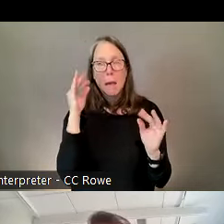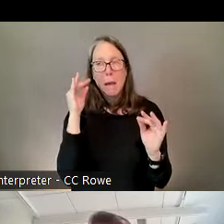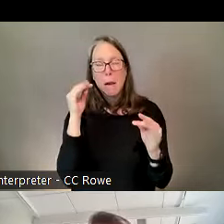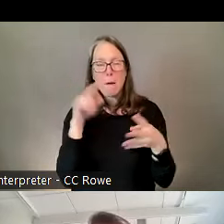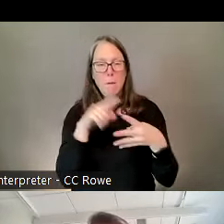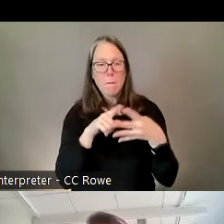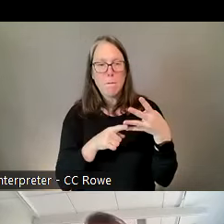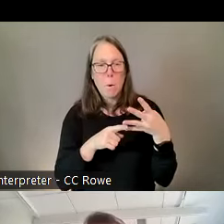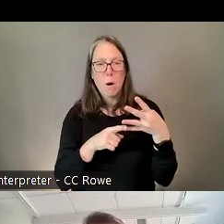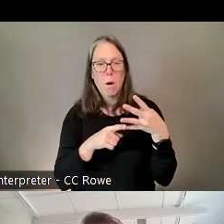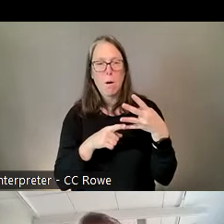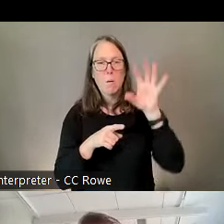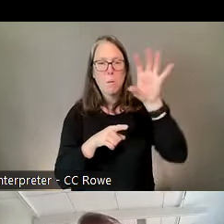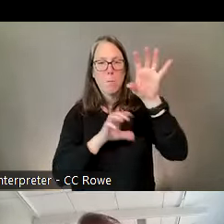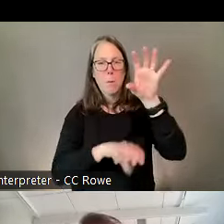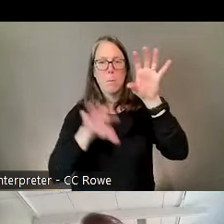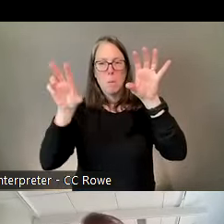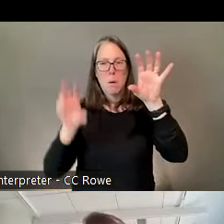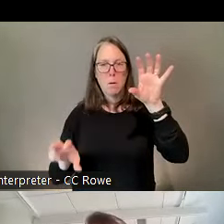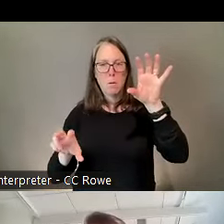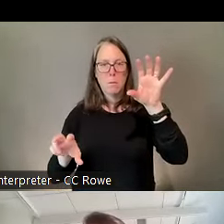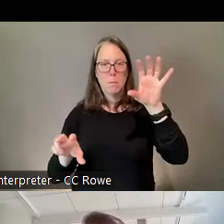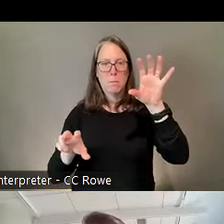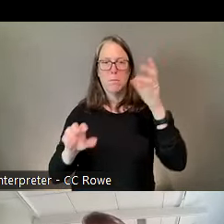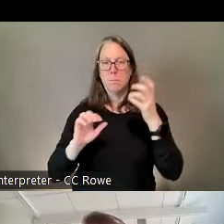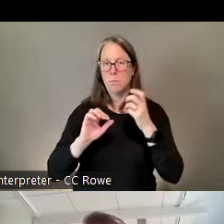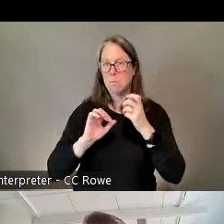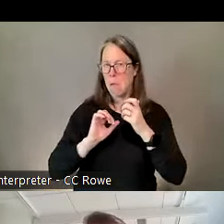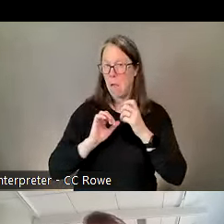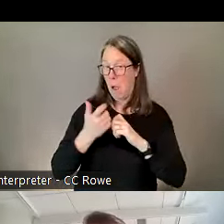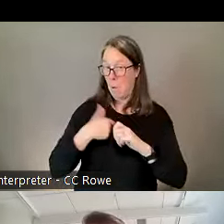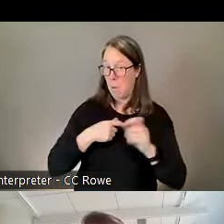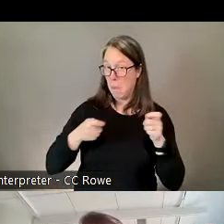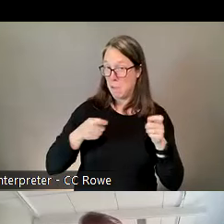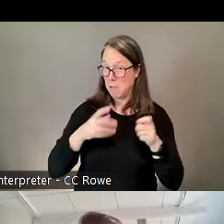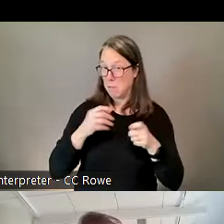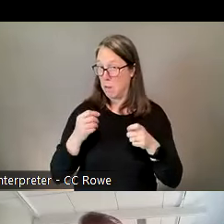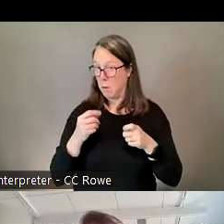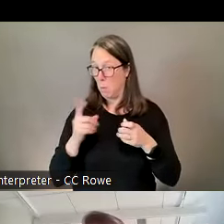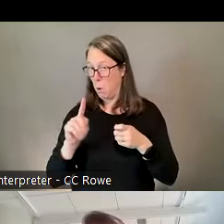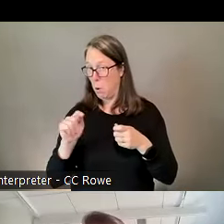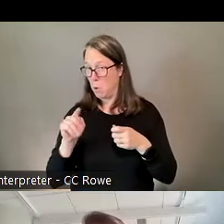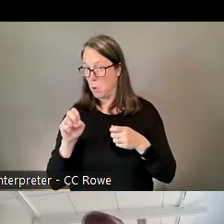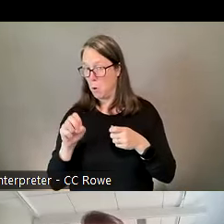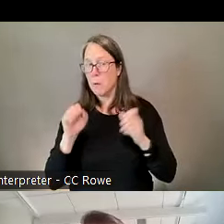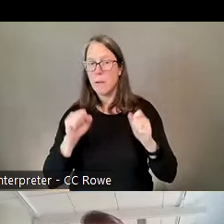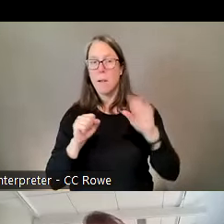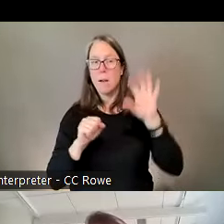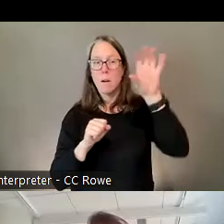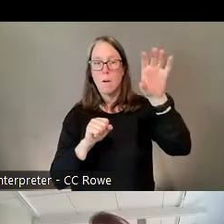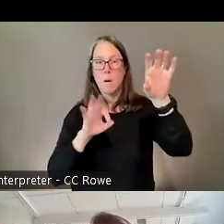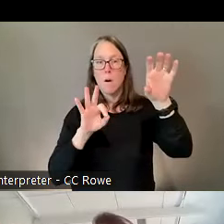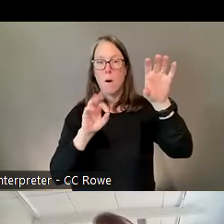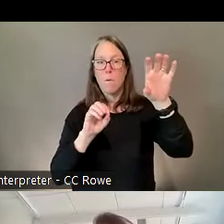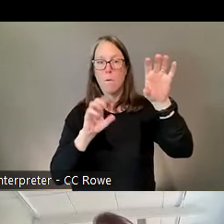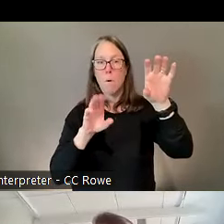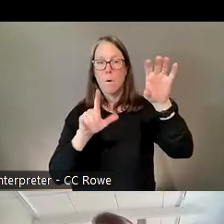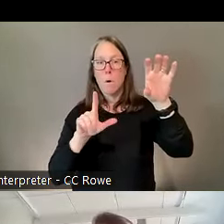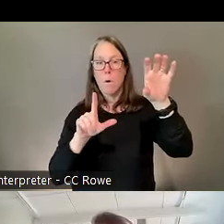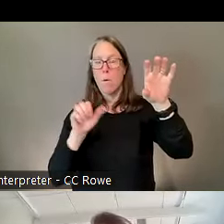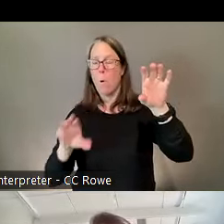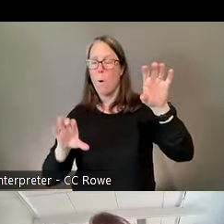different quadrants. So how we're going to manage it and where exactly that tone is. So you can think about it as a focal tone or